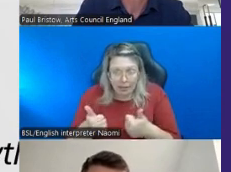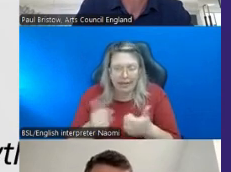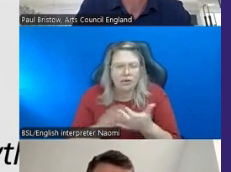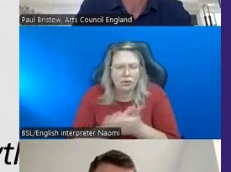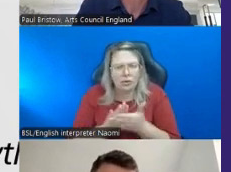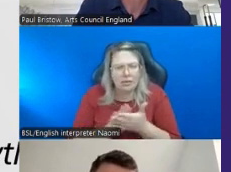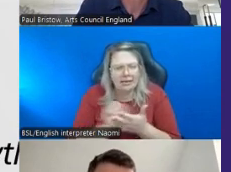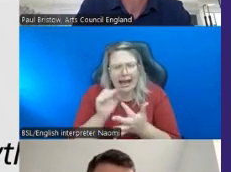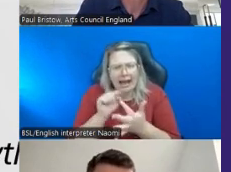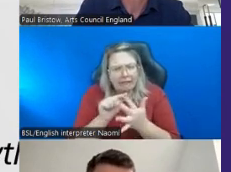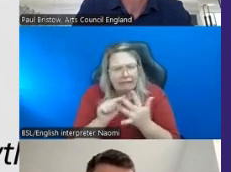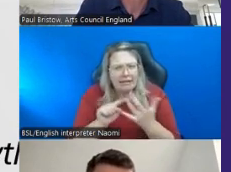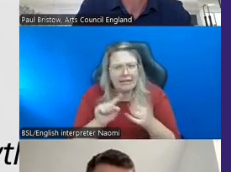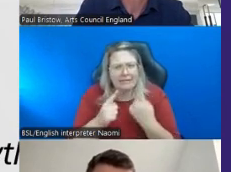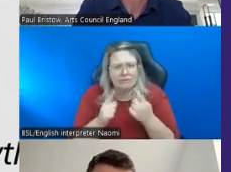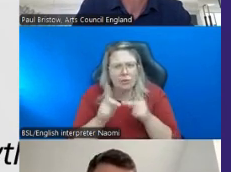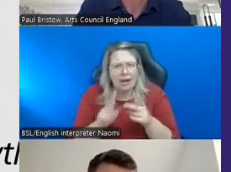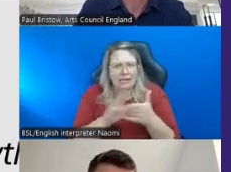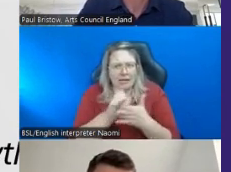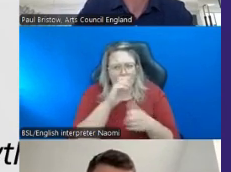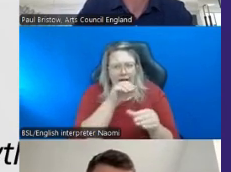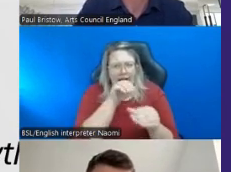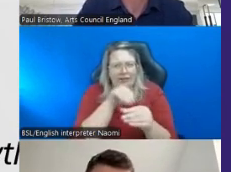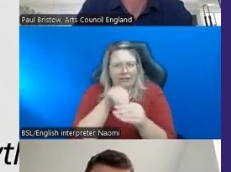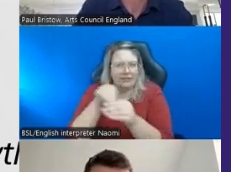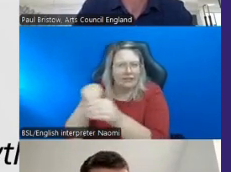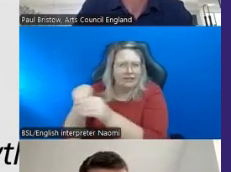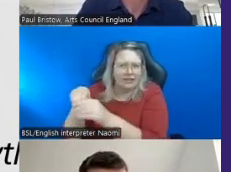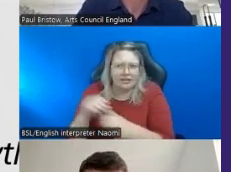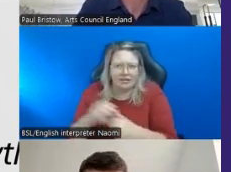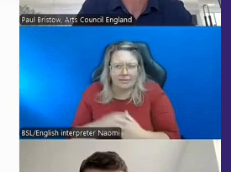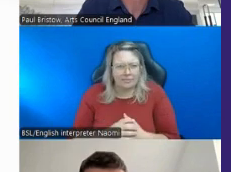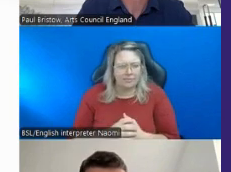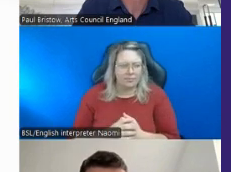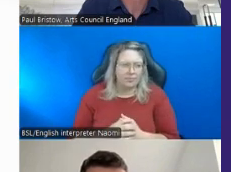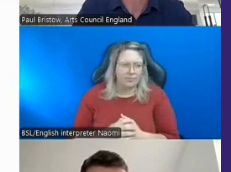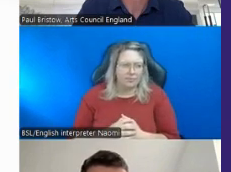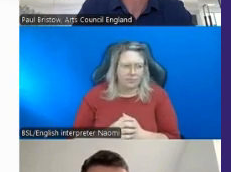of integration there. Next slide, please, Paul.